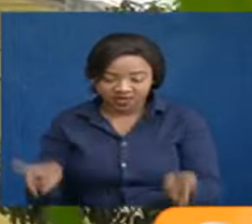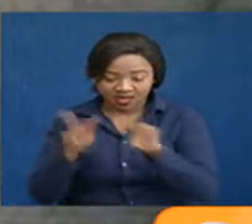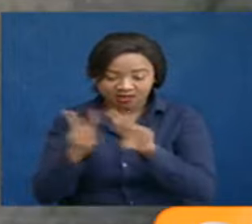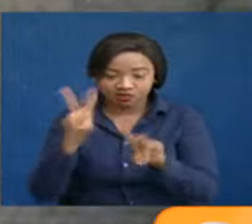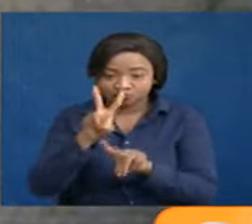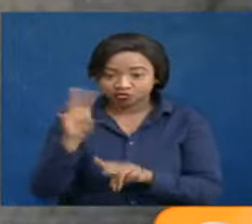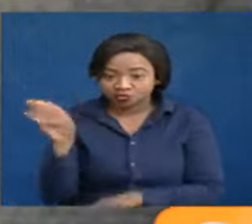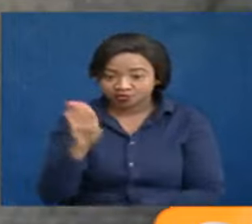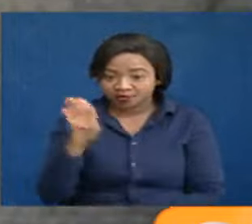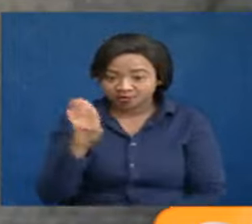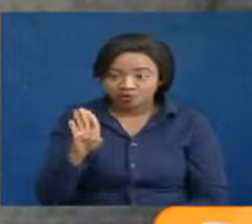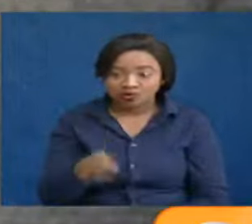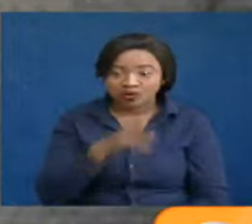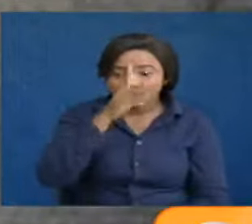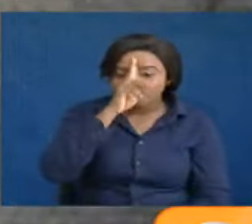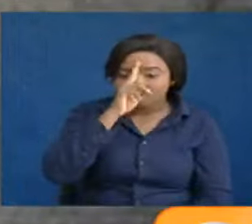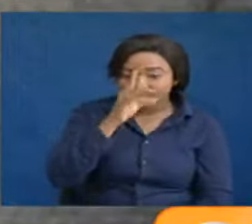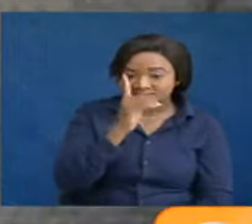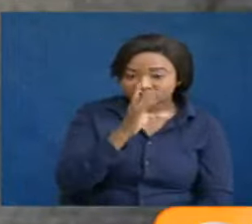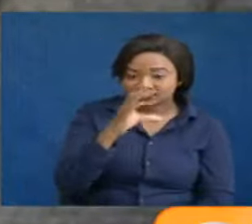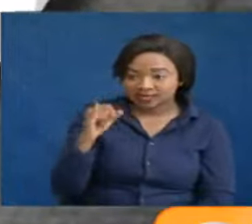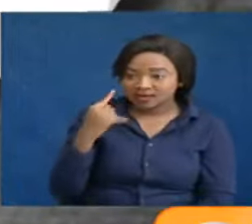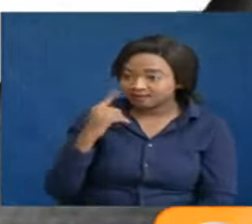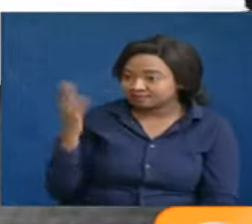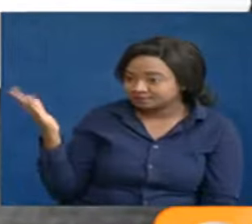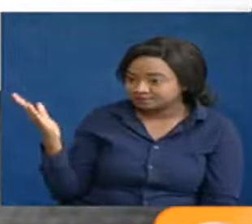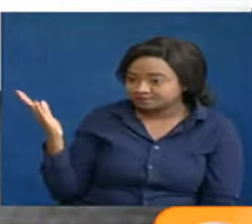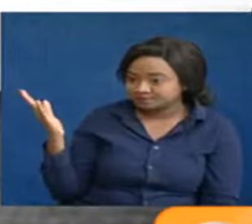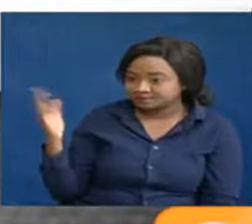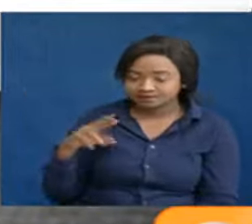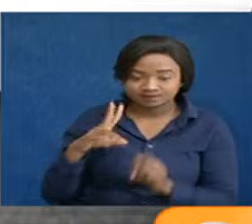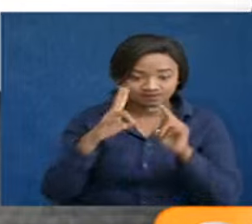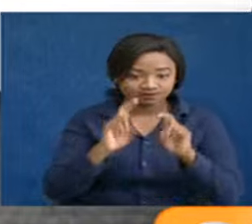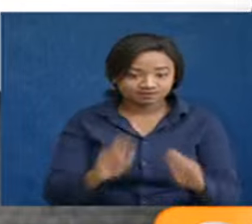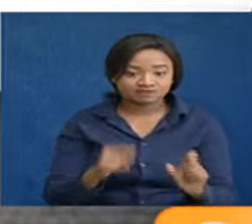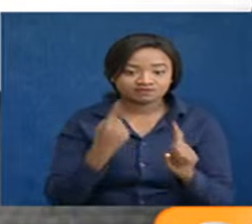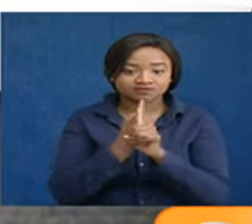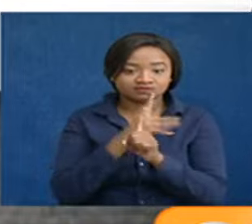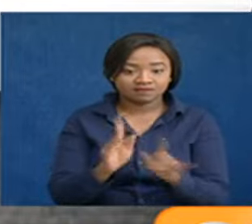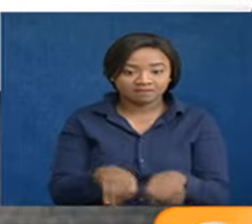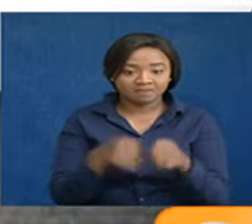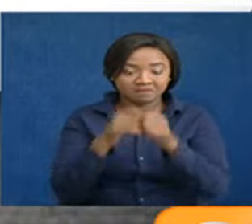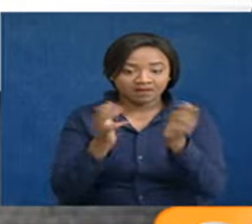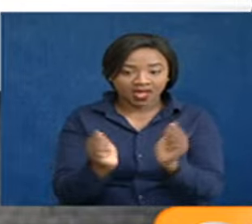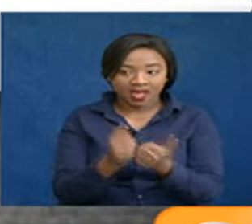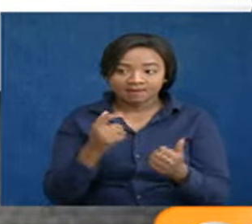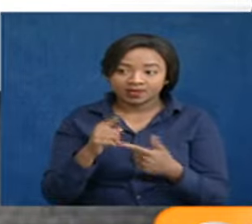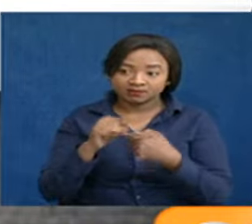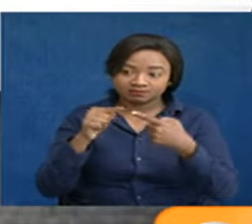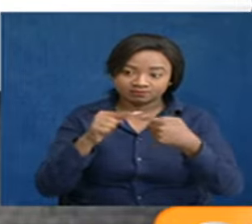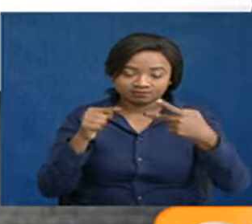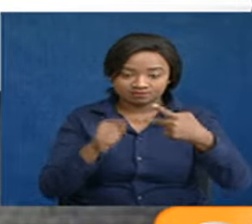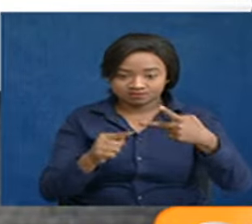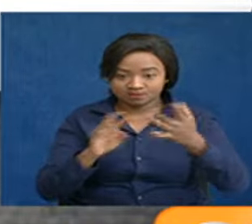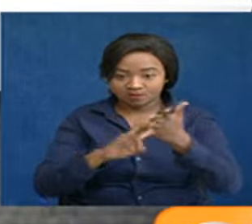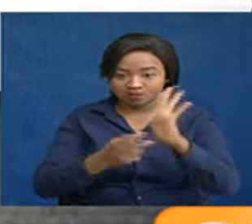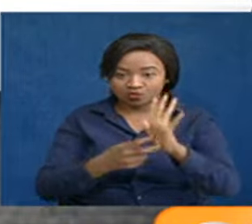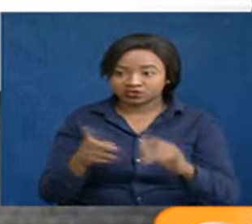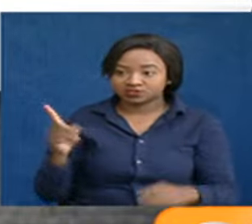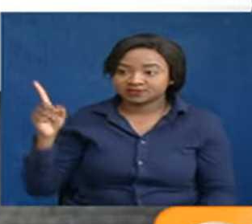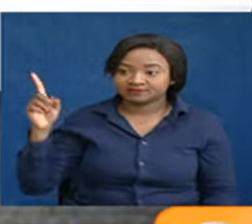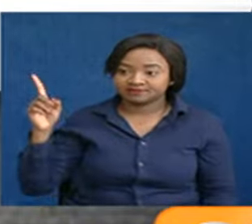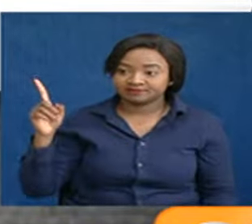shillings. Detectives are investigating procurement irregularities in proposed construction of School of